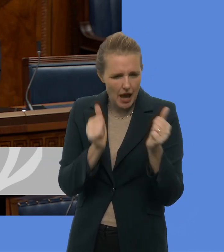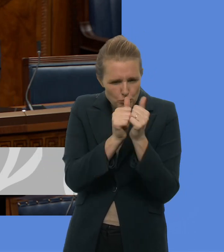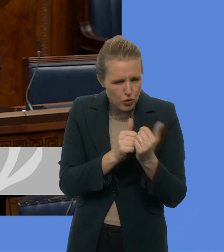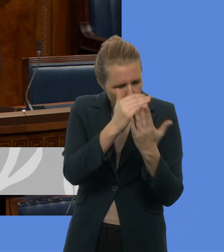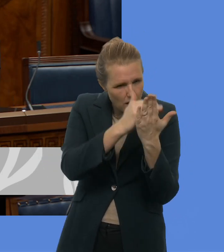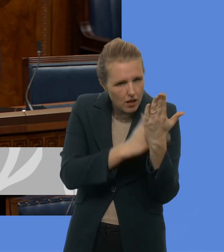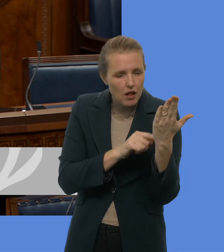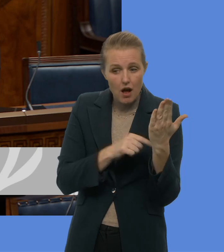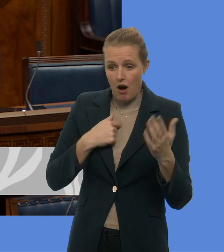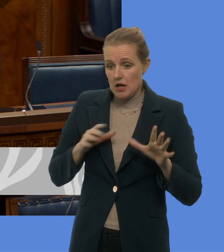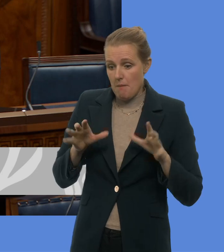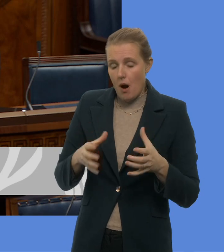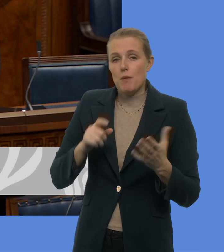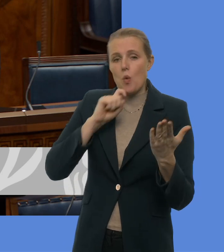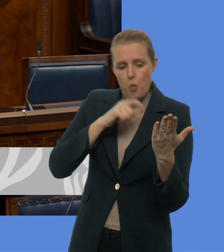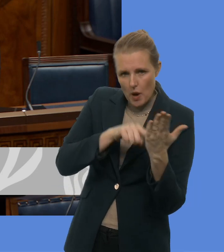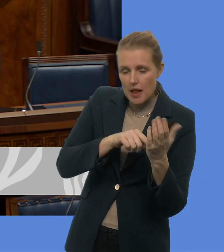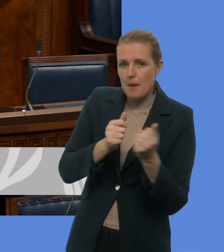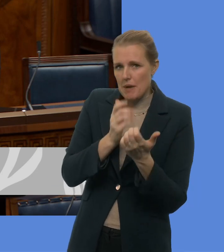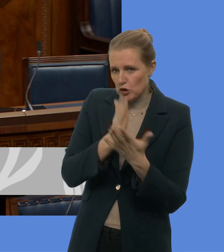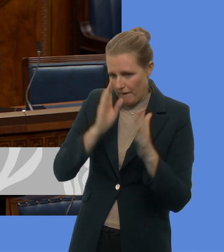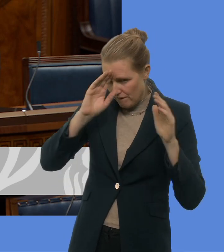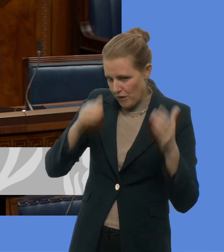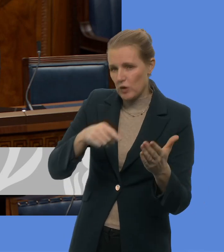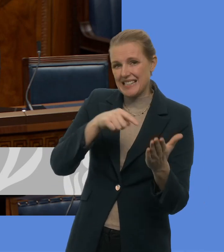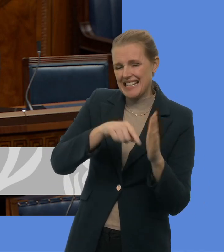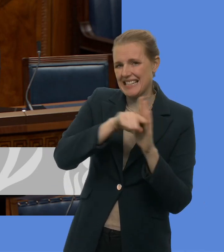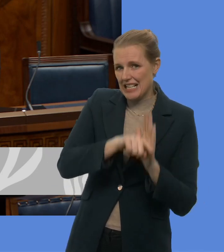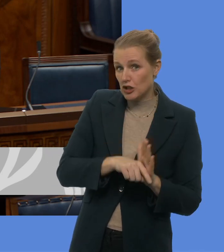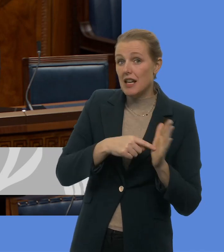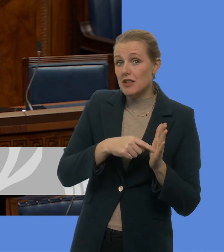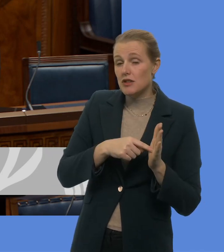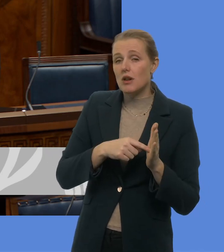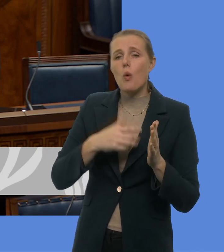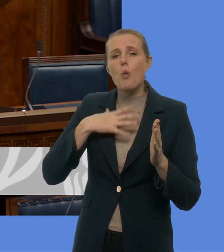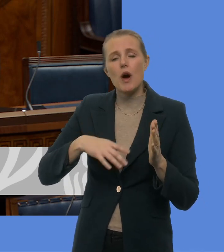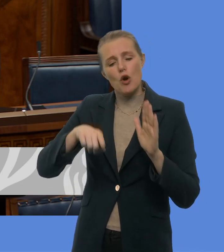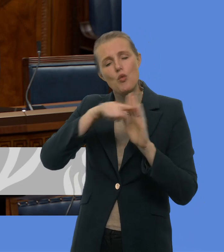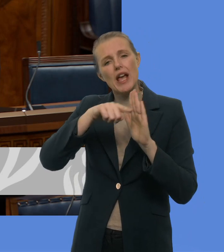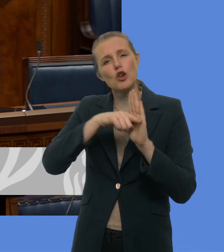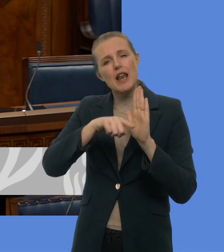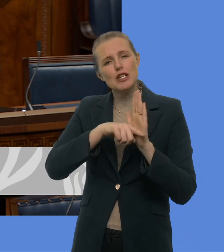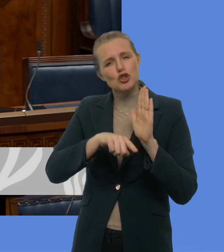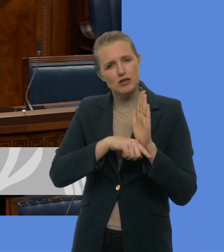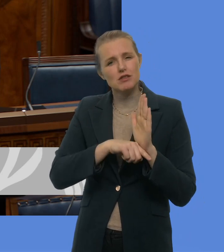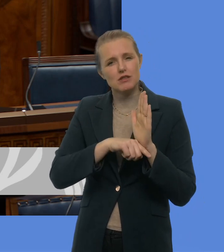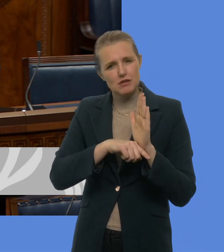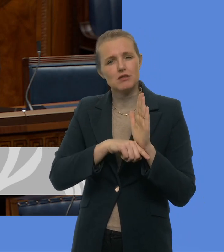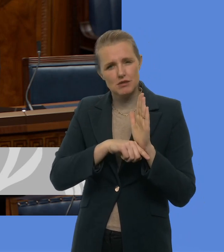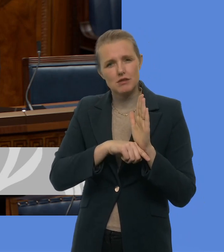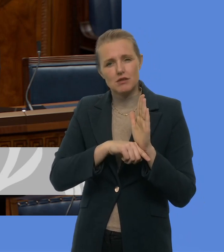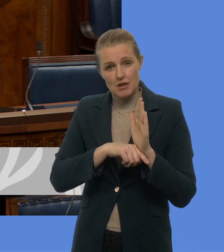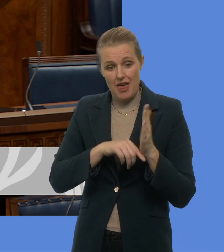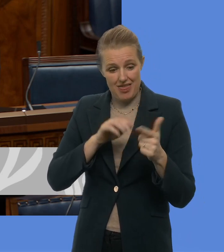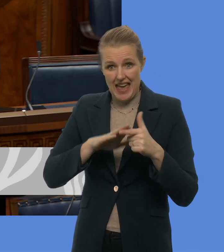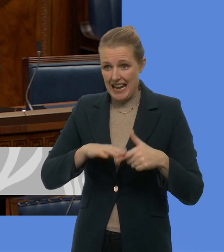in the immediate term in the introduction of this legislation, including bringing forward regulations under the powers in the bill. I will then identify the